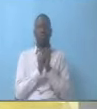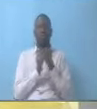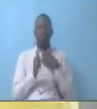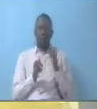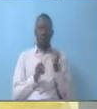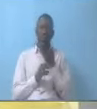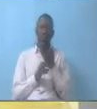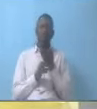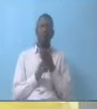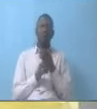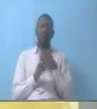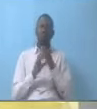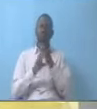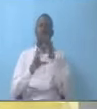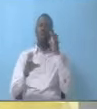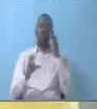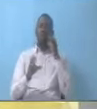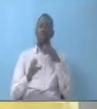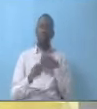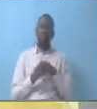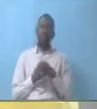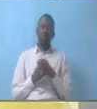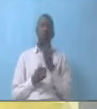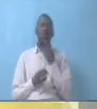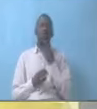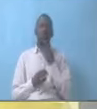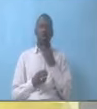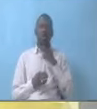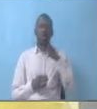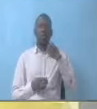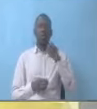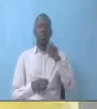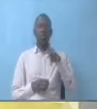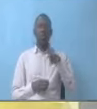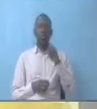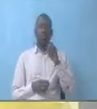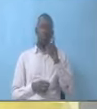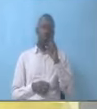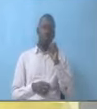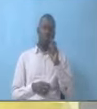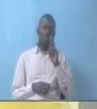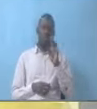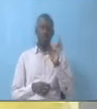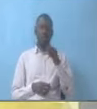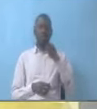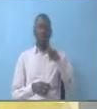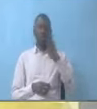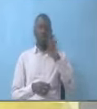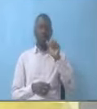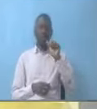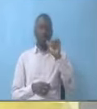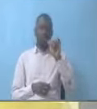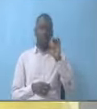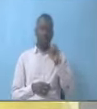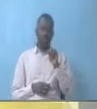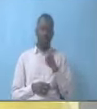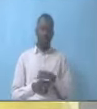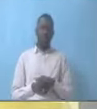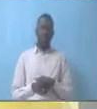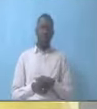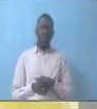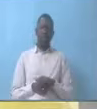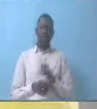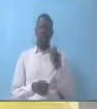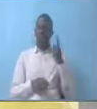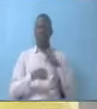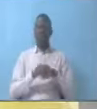1996, by GPTC bus. Ma doomi baye mom man bay nak mak mom ci lañu genn fi ci and ci bus GPTC. Because at the time my